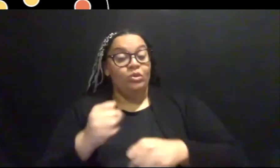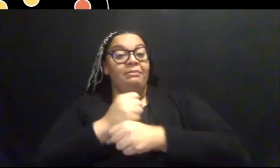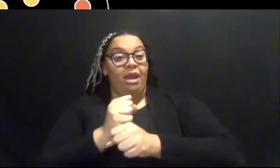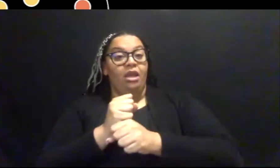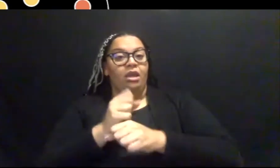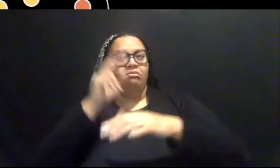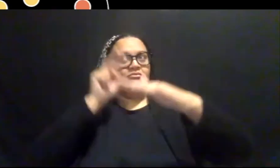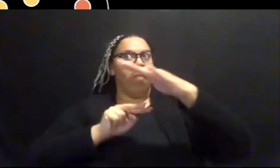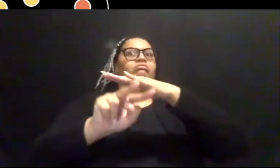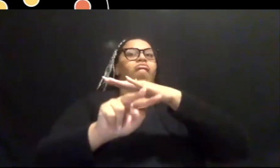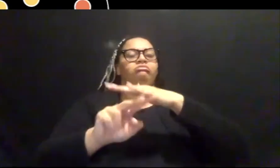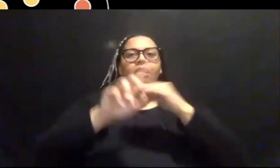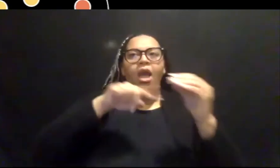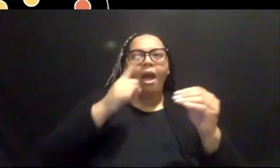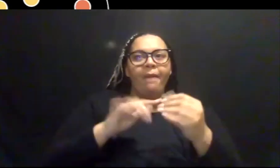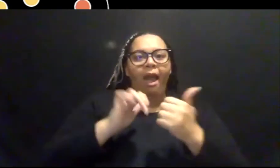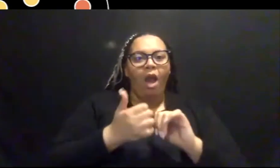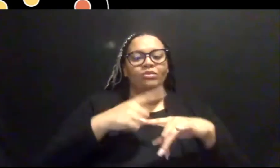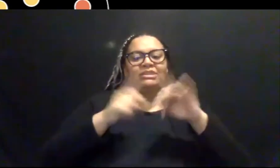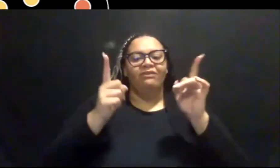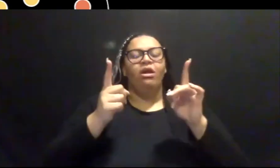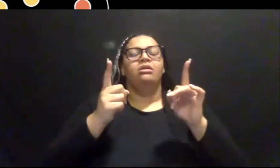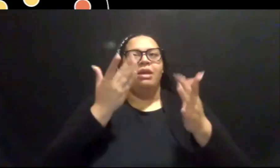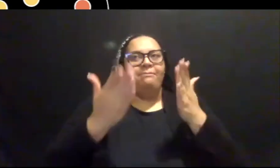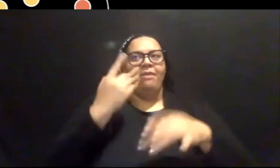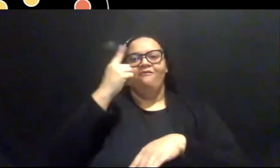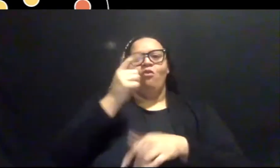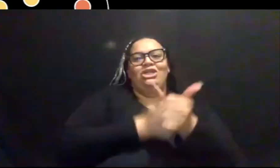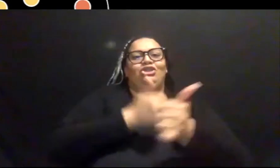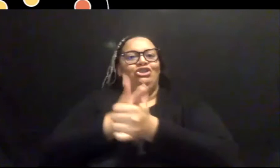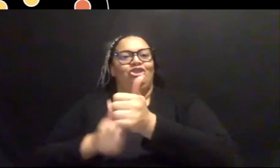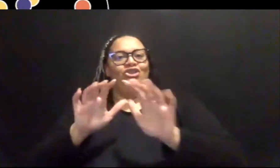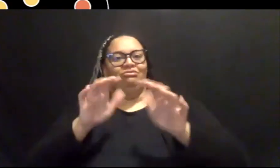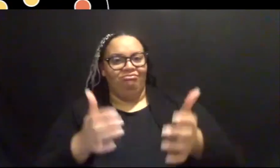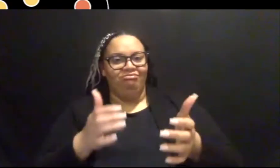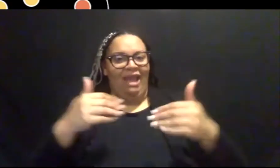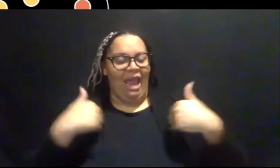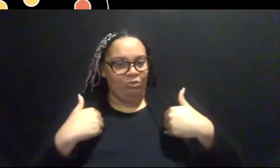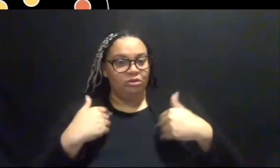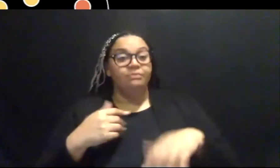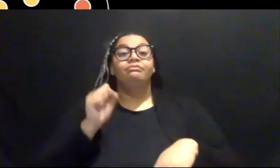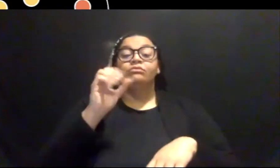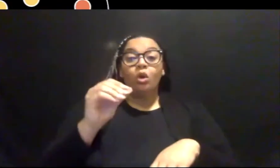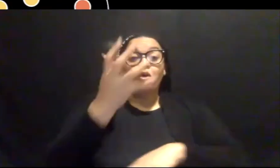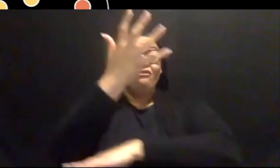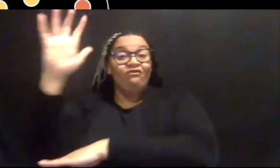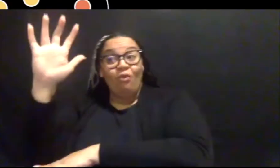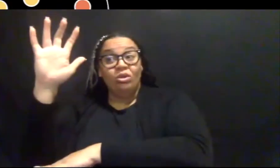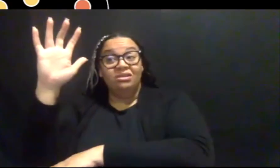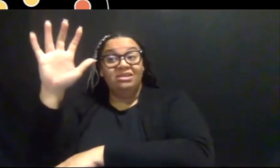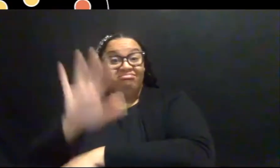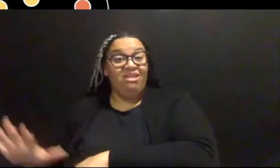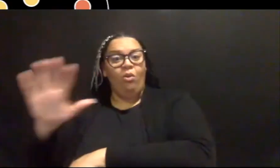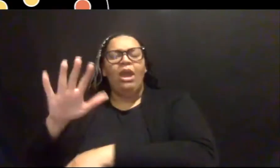landscape features might be for an animal to cross. So for example, in a forested habitat, maybe it's really easy for